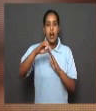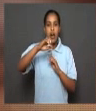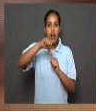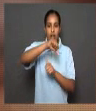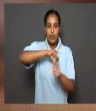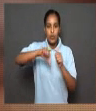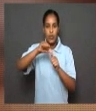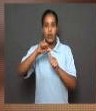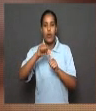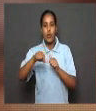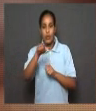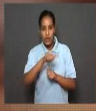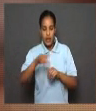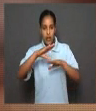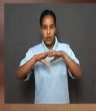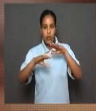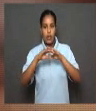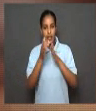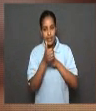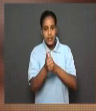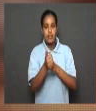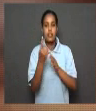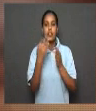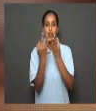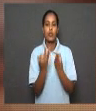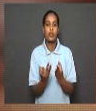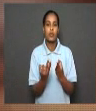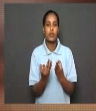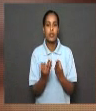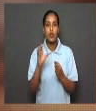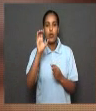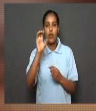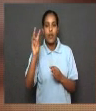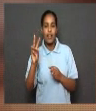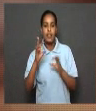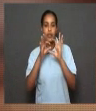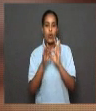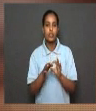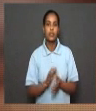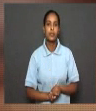orbital overlap that lead to the formation of covalent bonds.